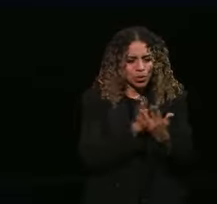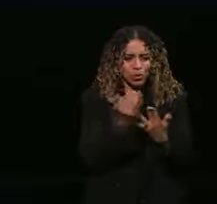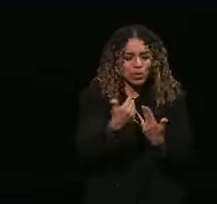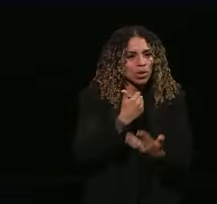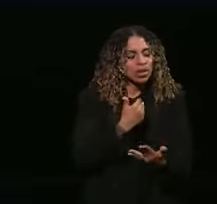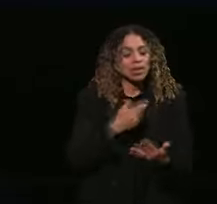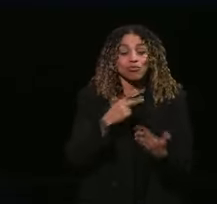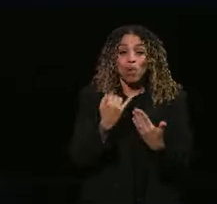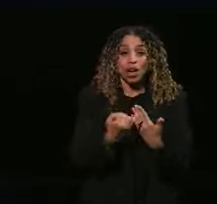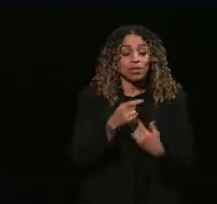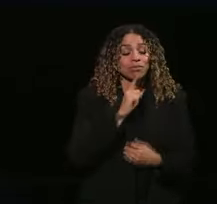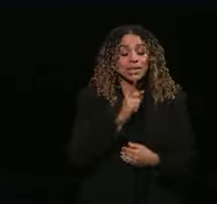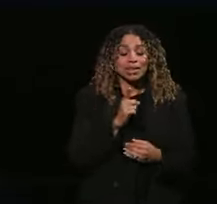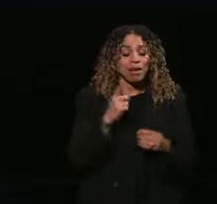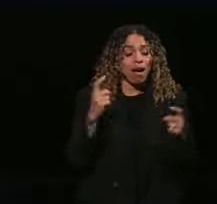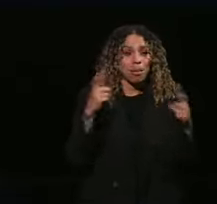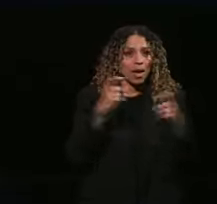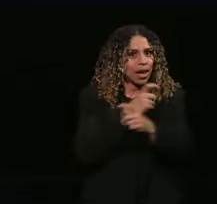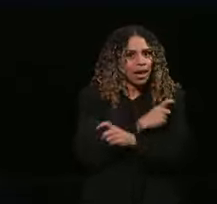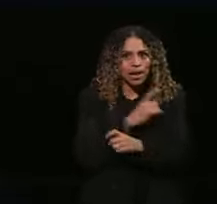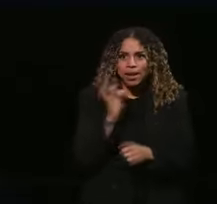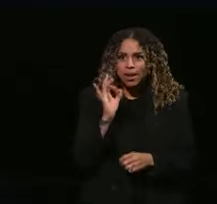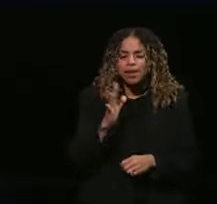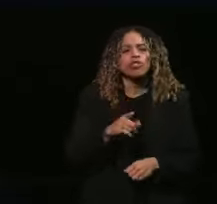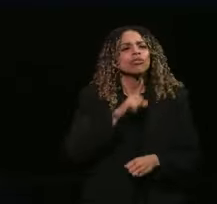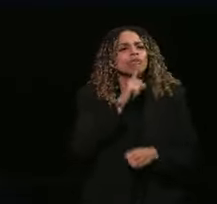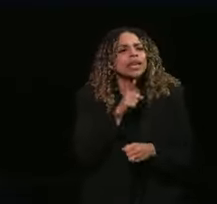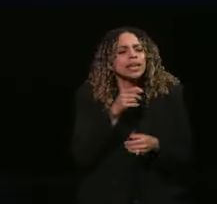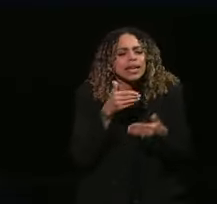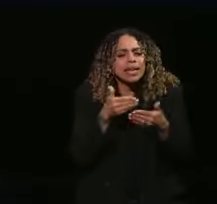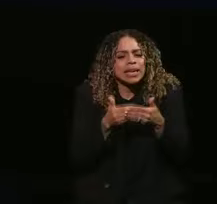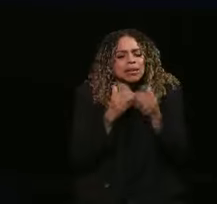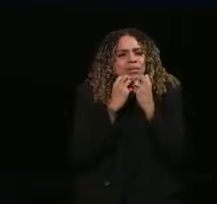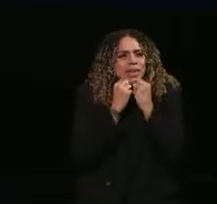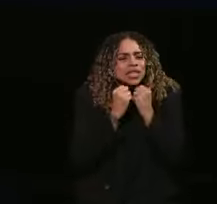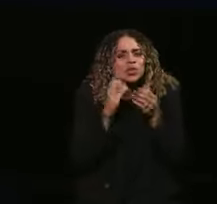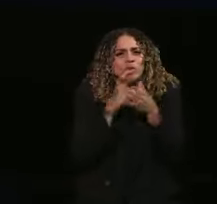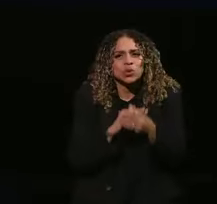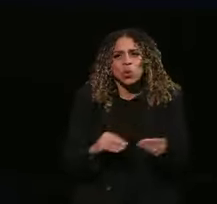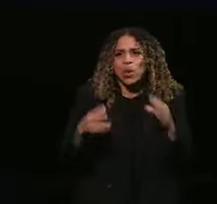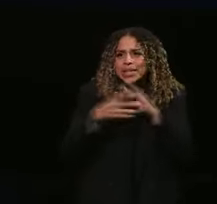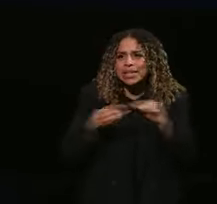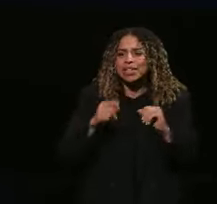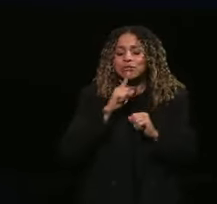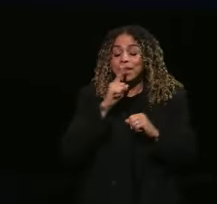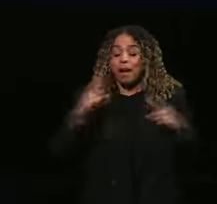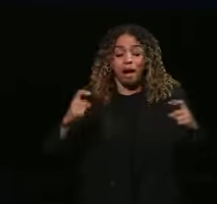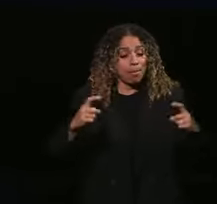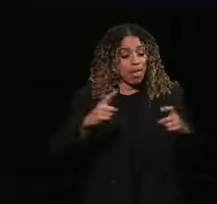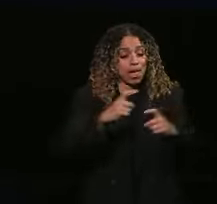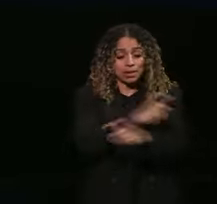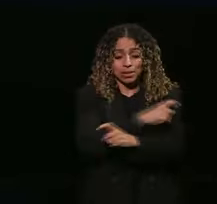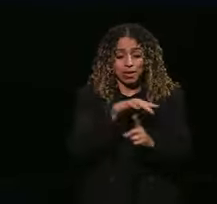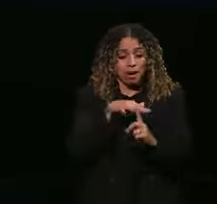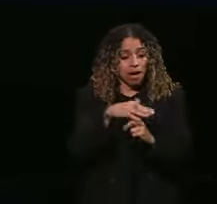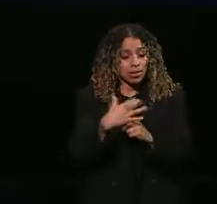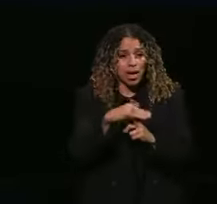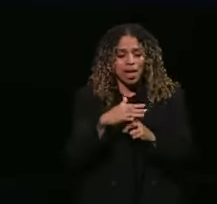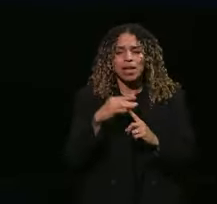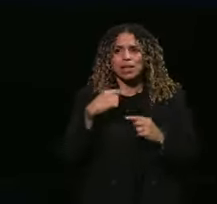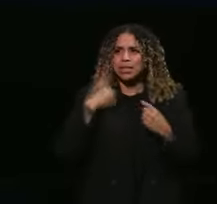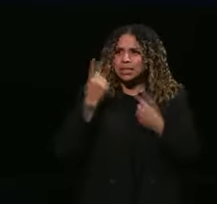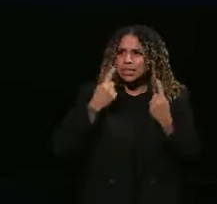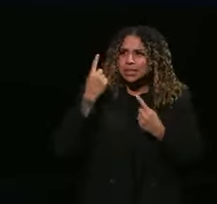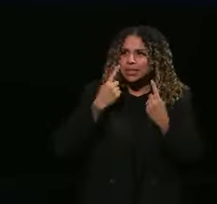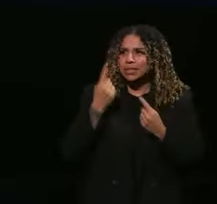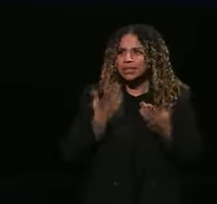complicated, it's a minefield, it's an intimate story, linked with a very complex political context. Maybe I'm